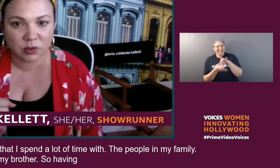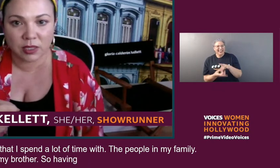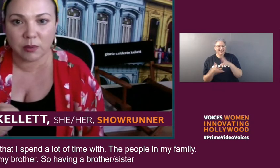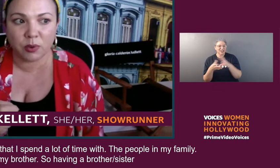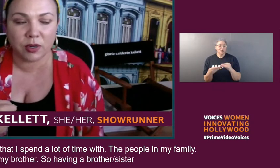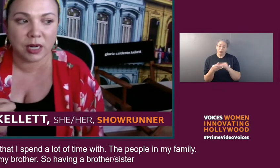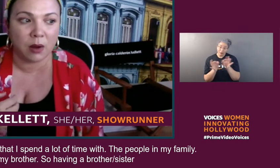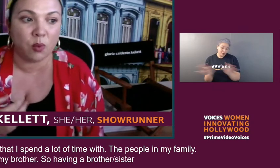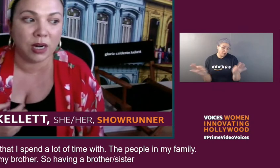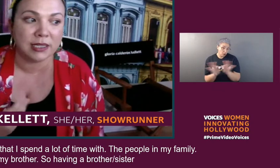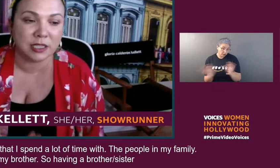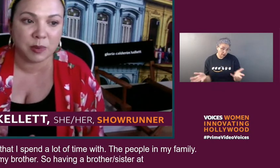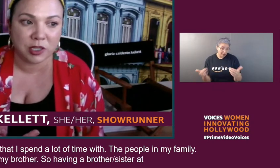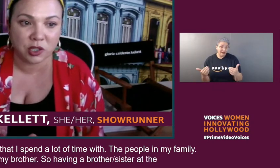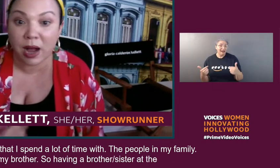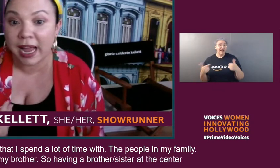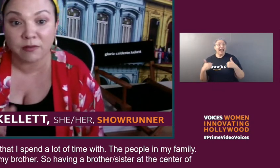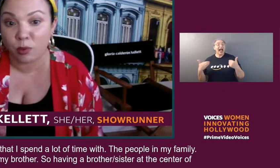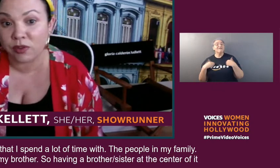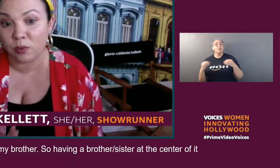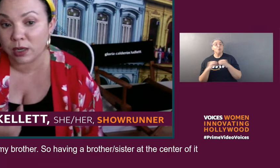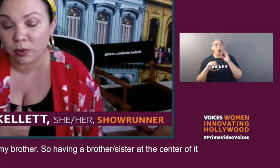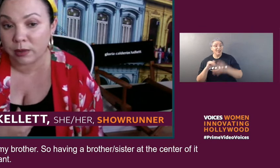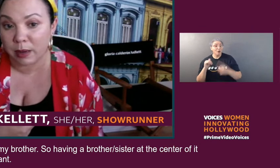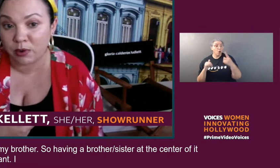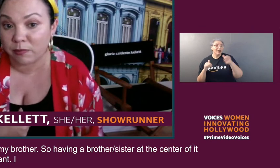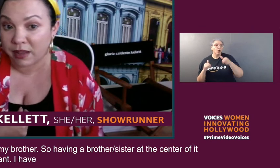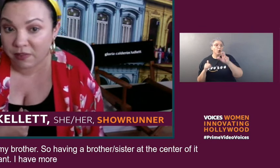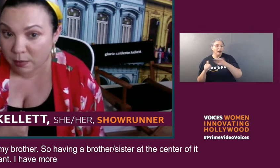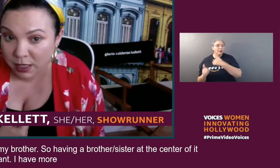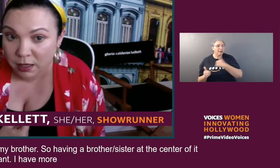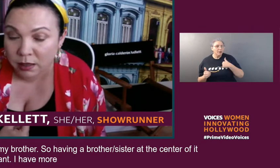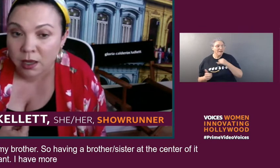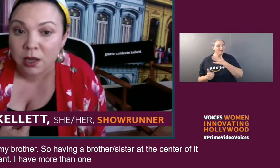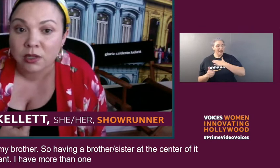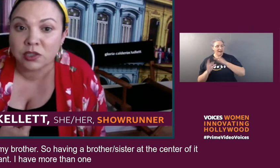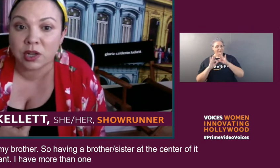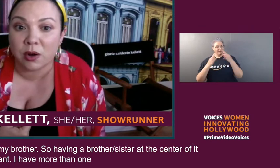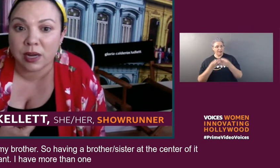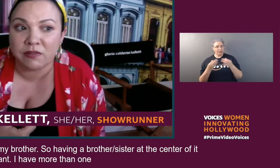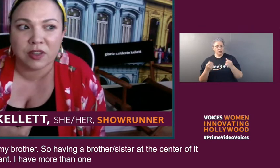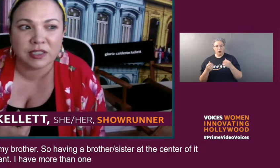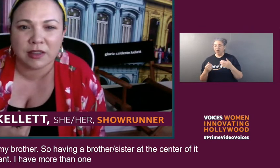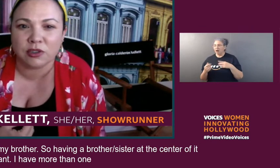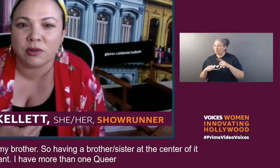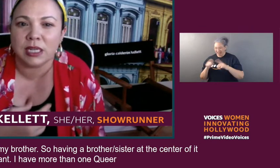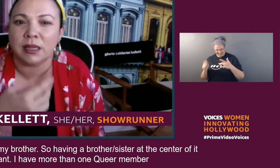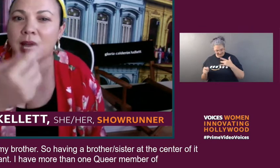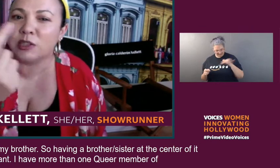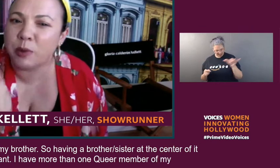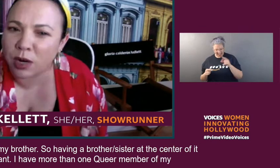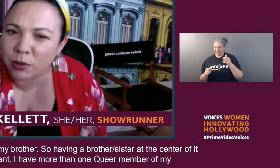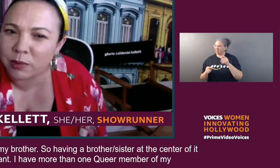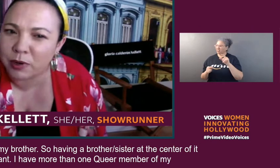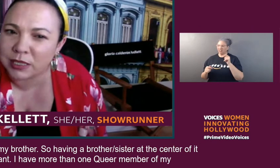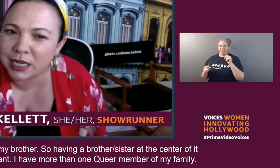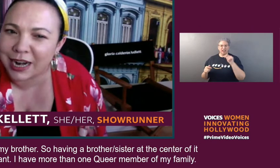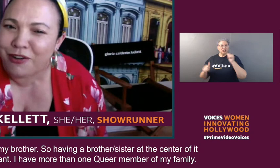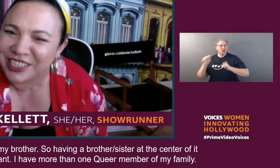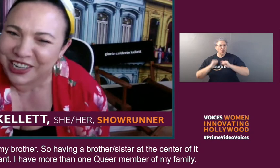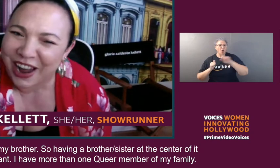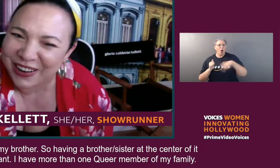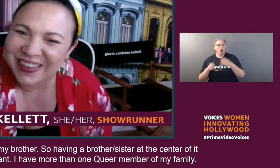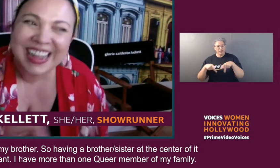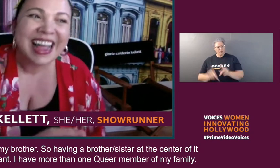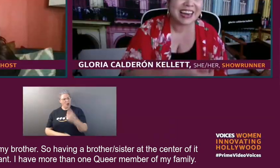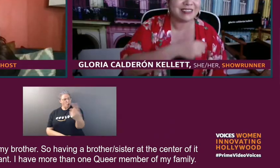center of it was really important. I wanted to speak to, I have more than one queer member of my family. So it feels like there's only allowed to be one queer person